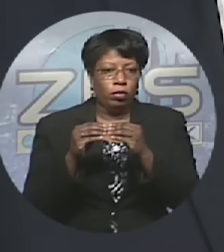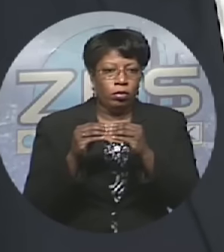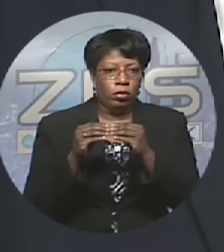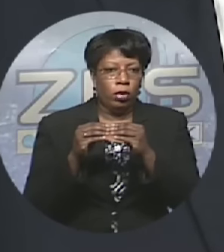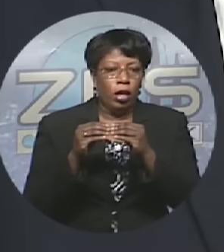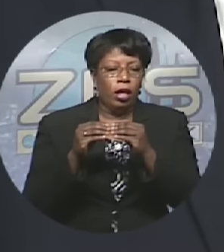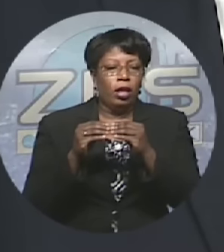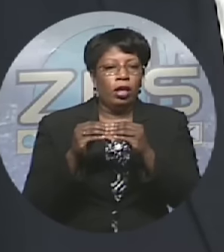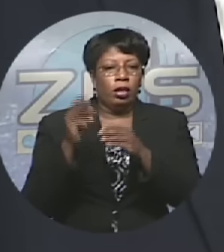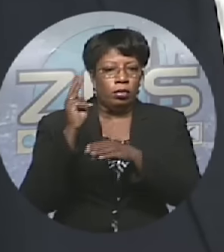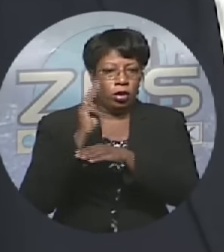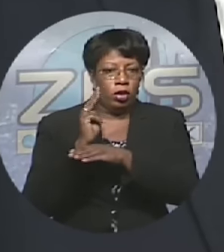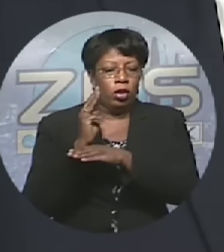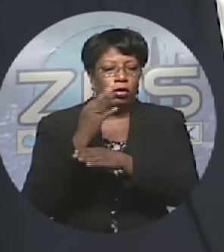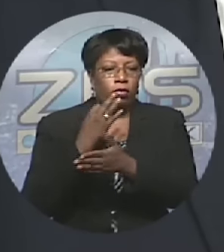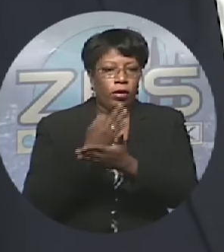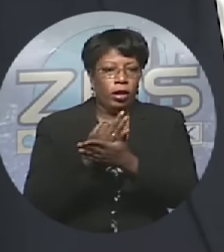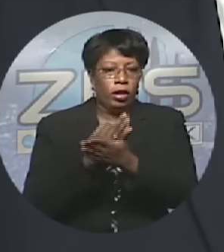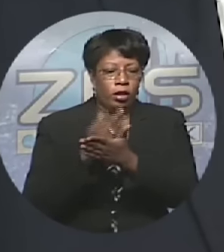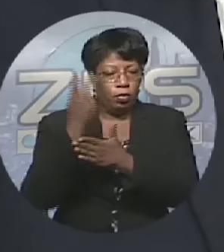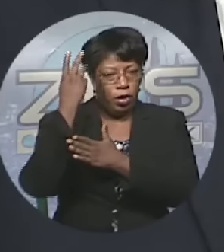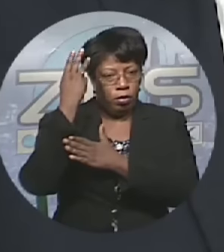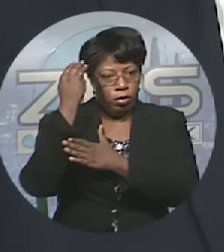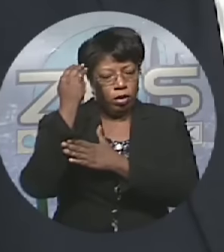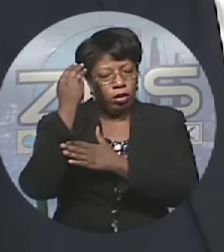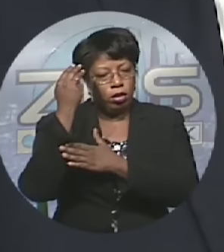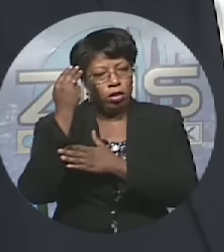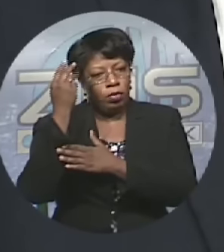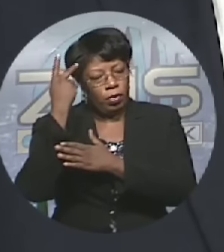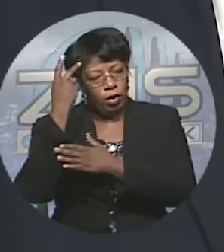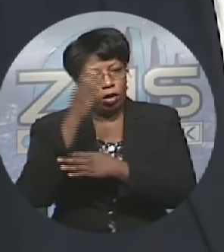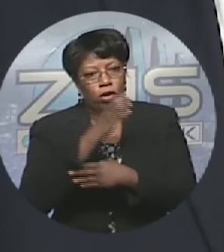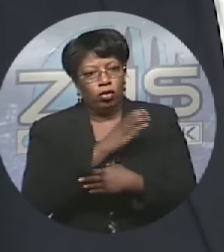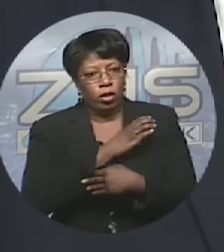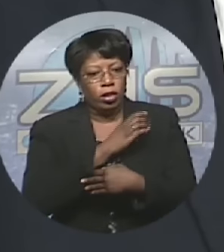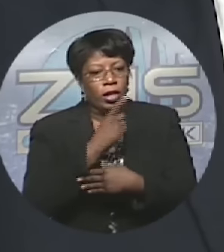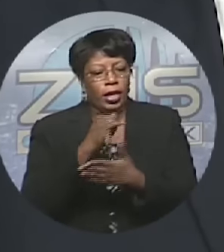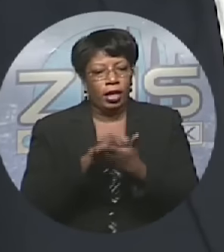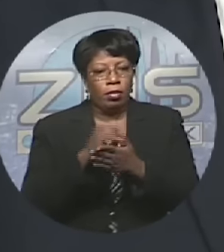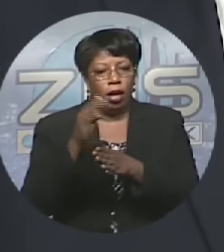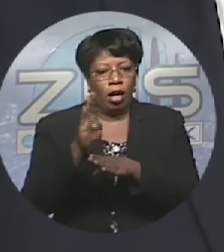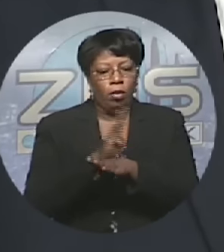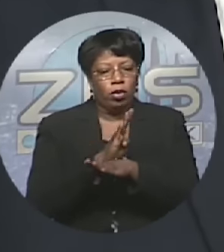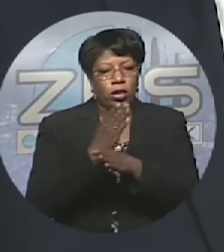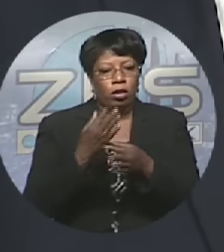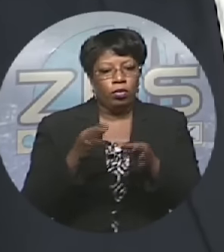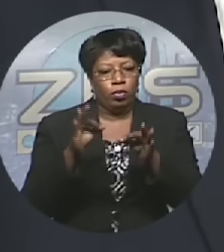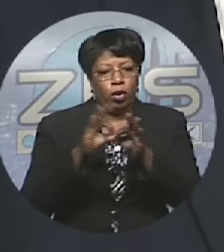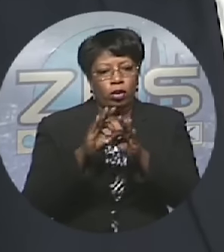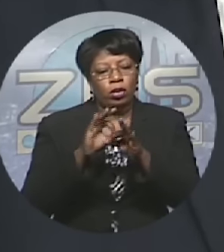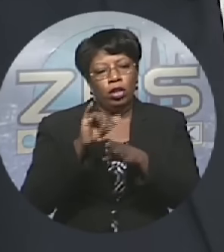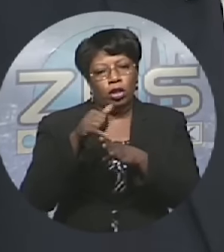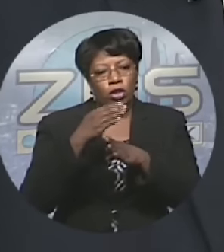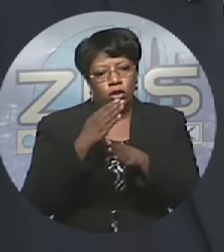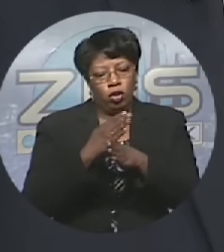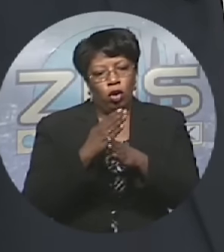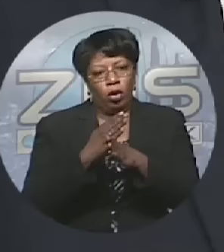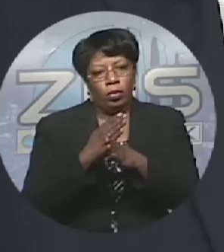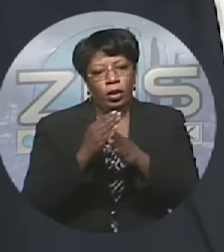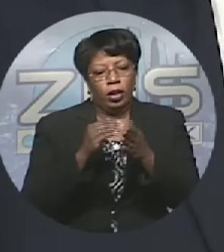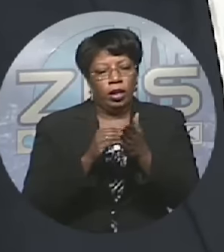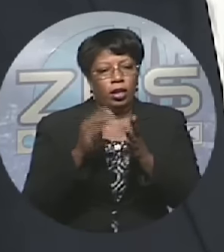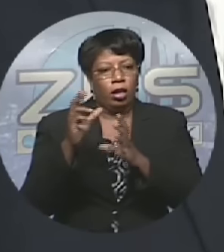Minister of Finance, Prime Minister the Right Honourable Perry Christie and his delegation learned that the Bahamas played a key role in the success of one of our